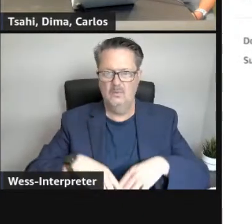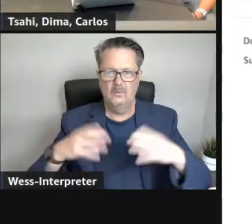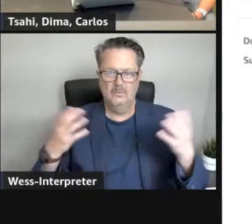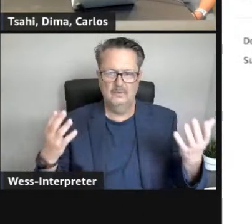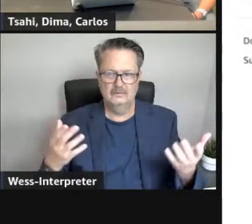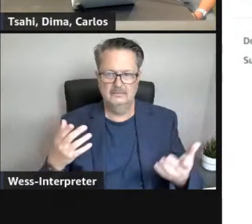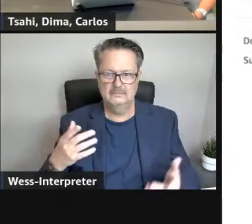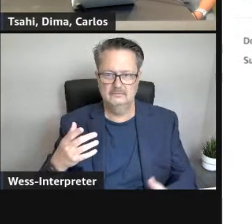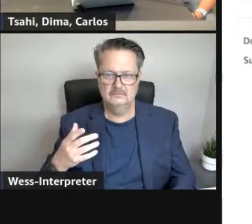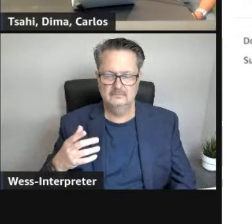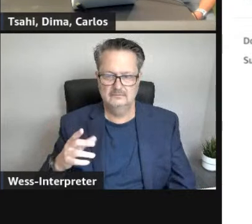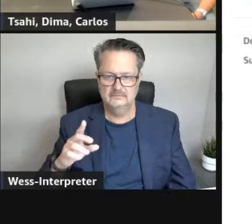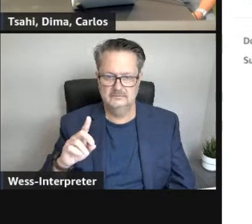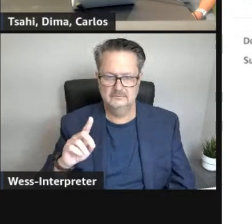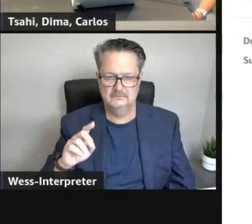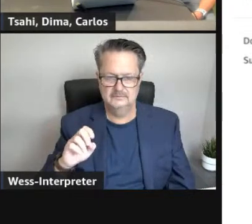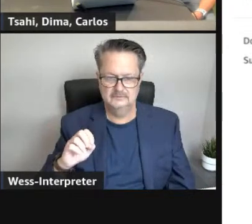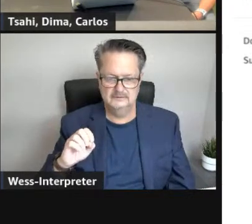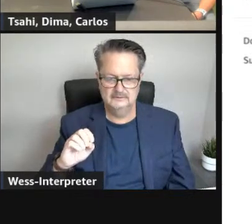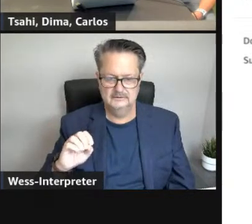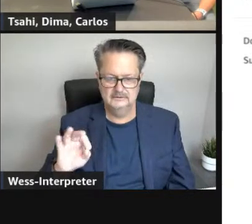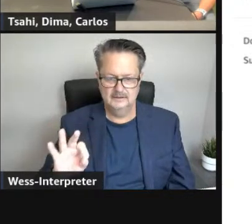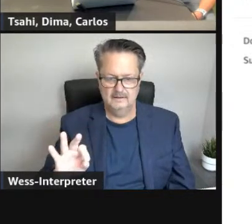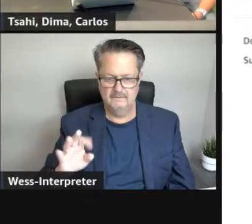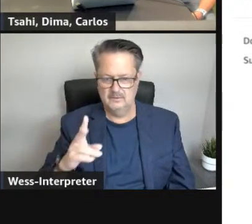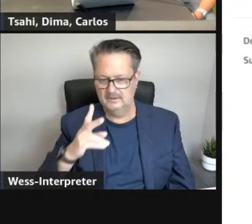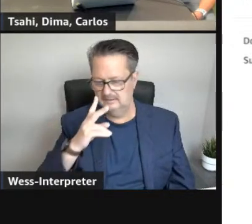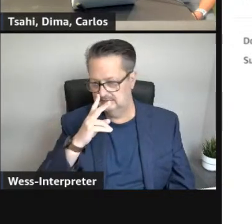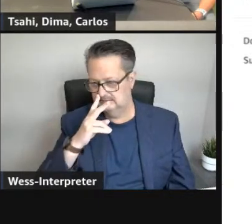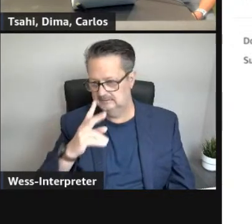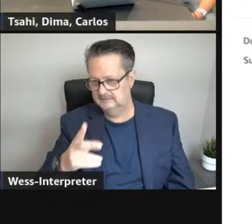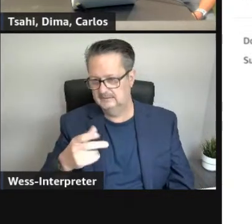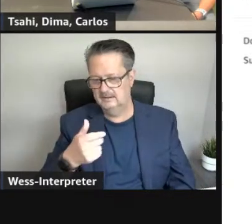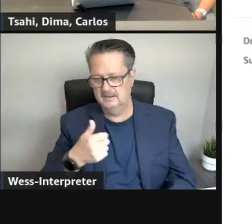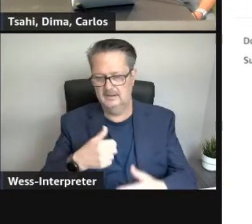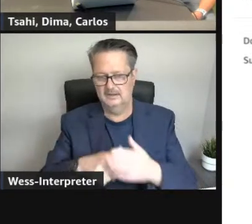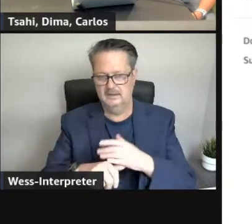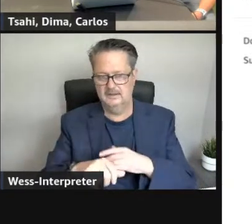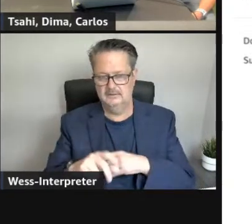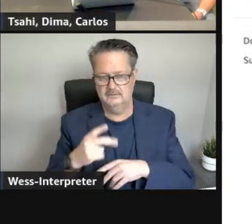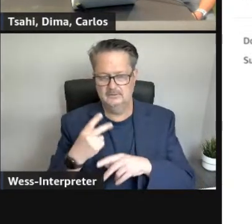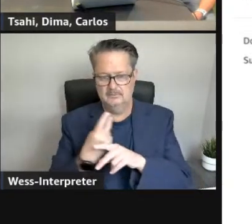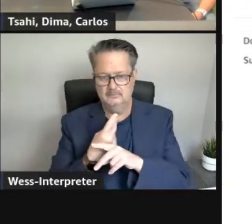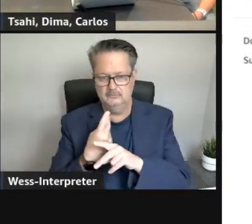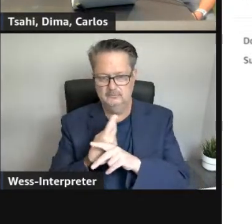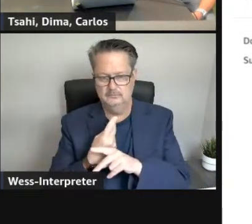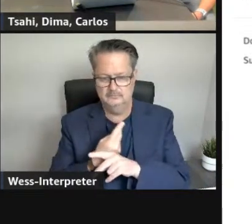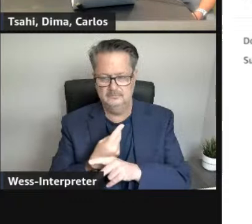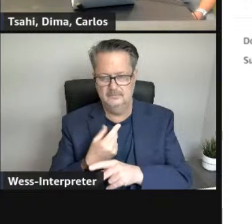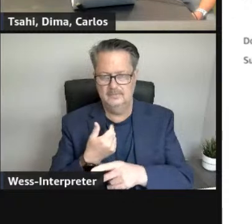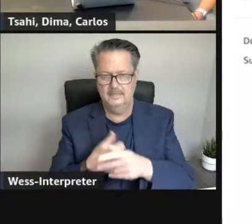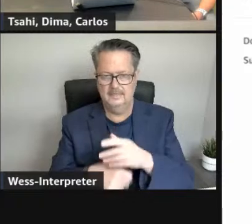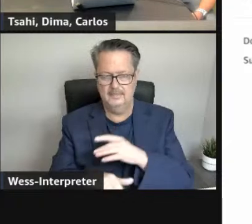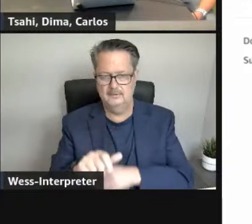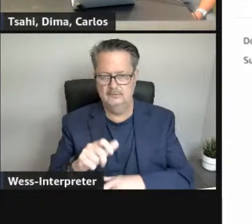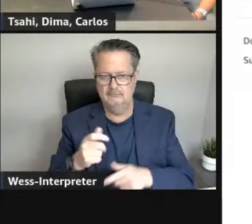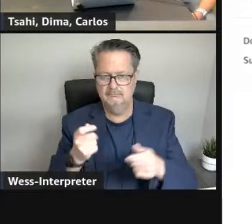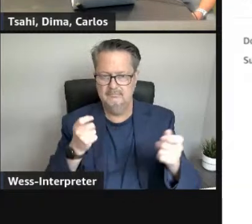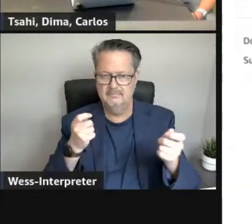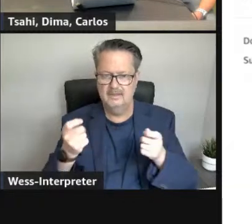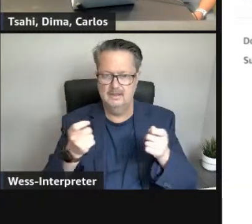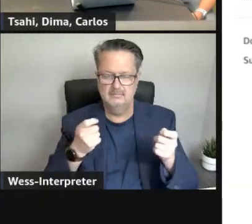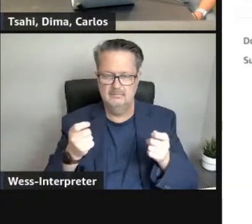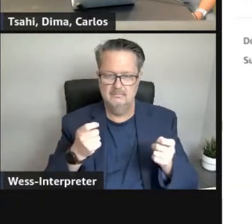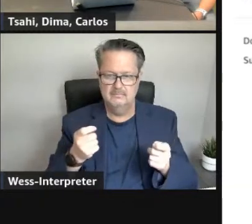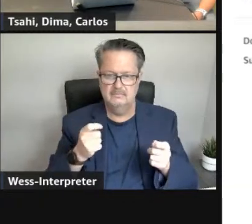dev. And so we can see here under compute, this is the managed node group that we created. If I will